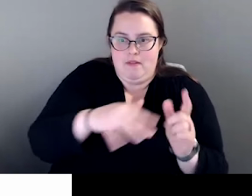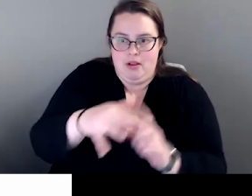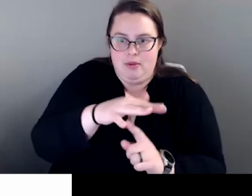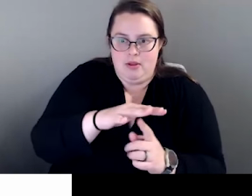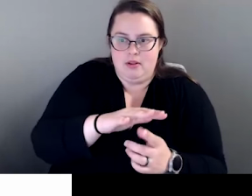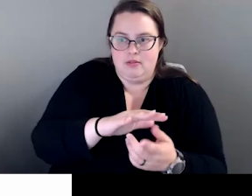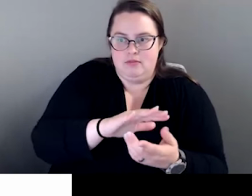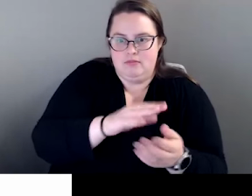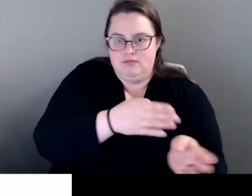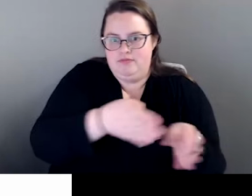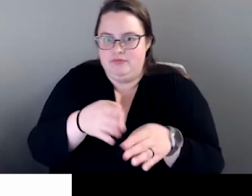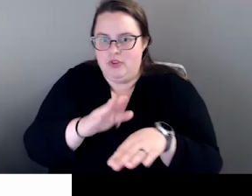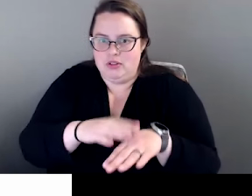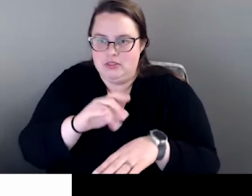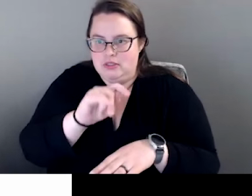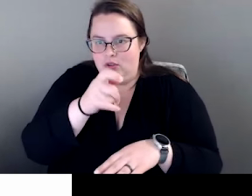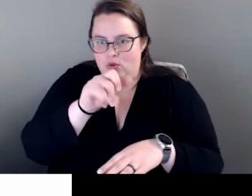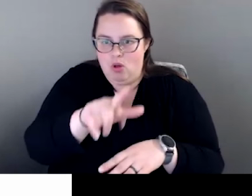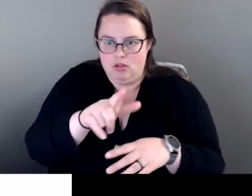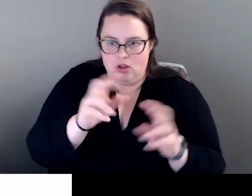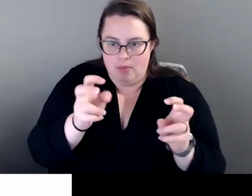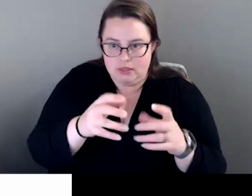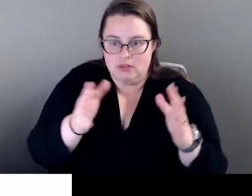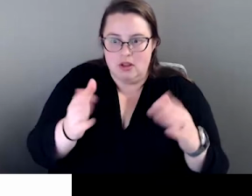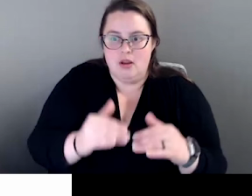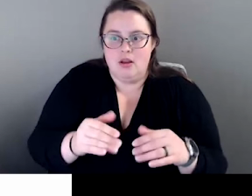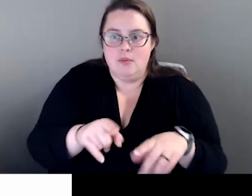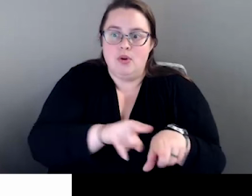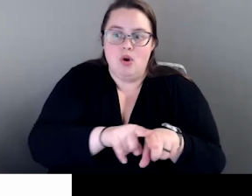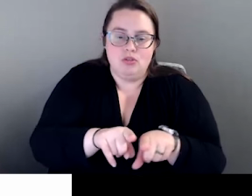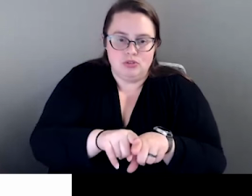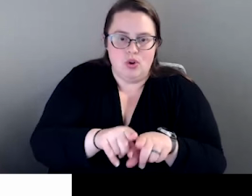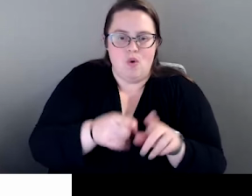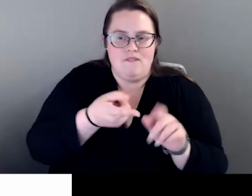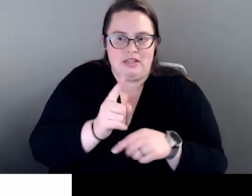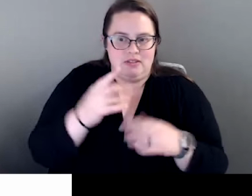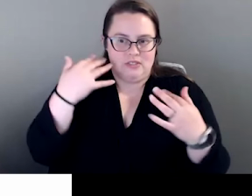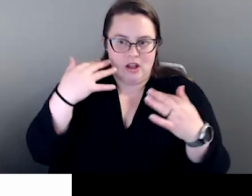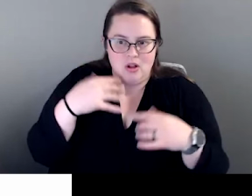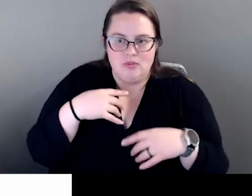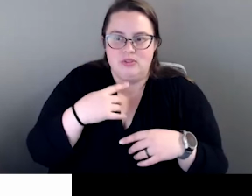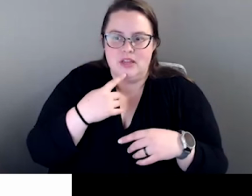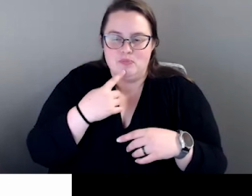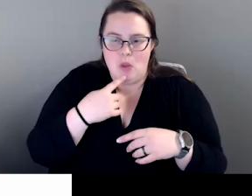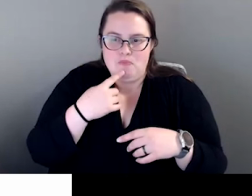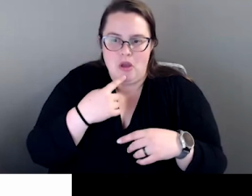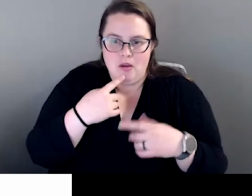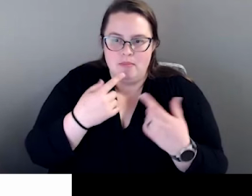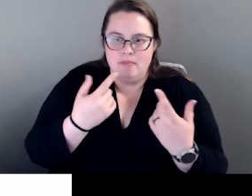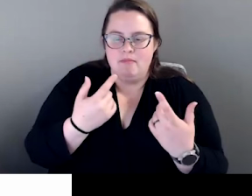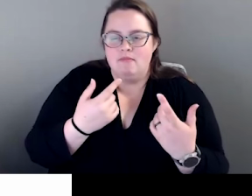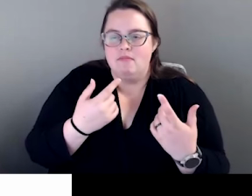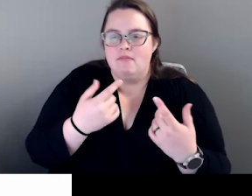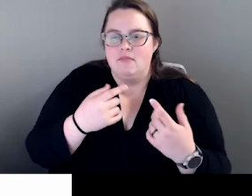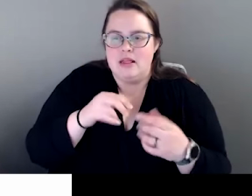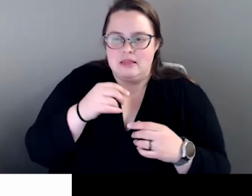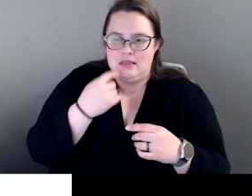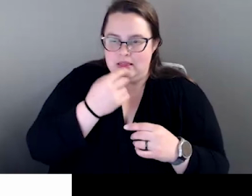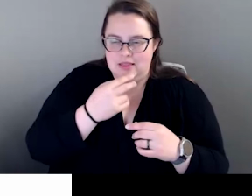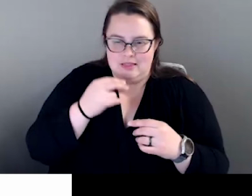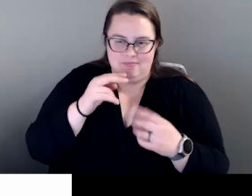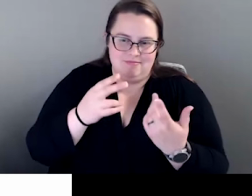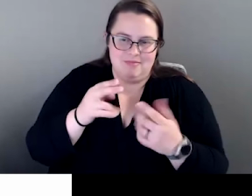making offensive sounds such as like smacking your lips or licking your lips, kissy sounds, or like wolf whistle, which I don't